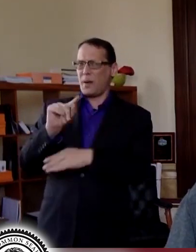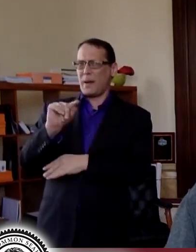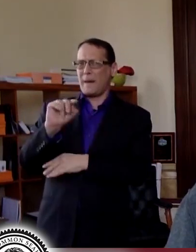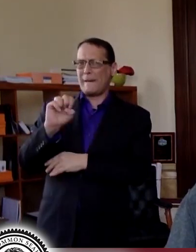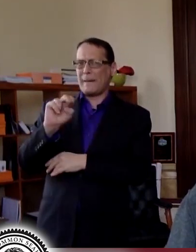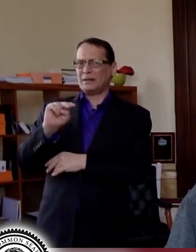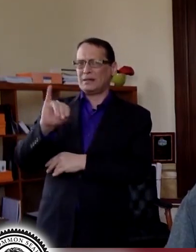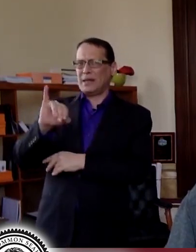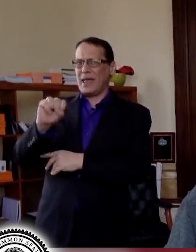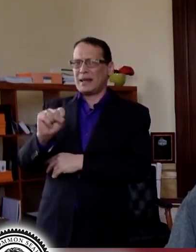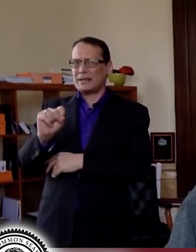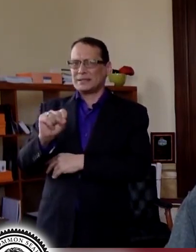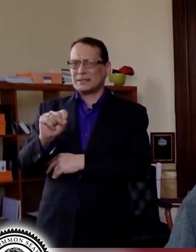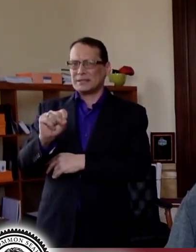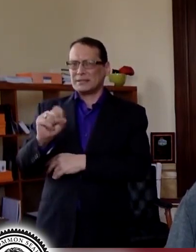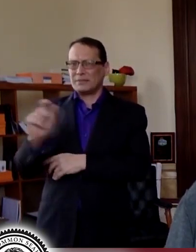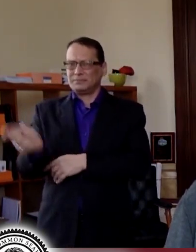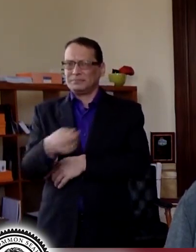courts?